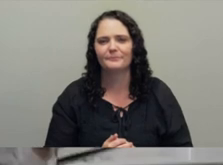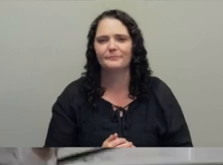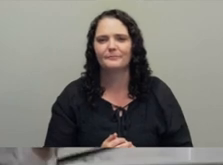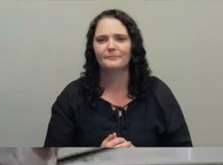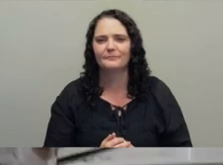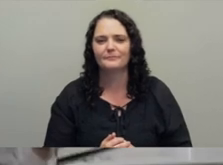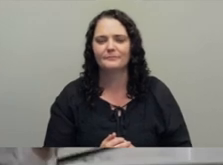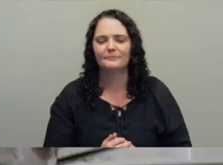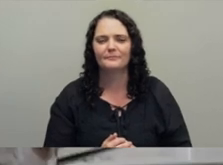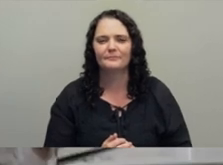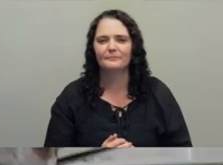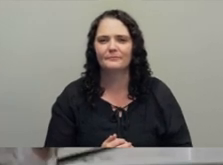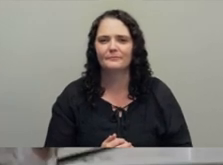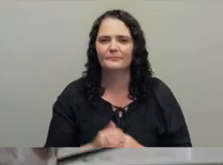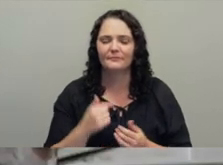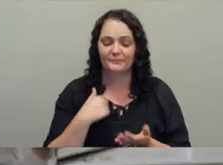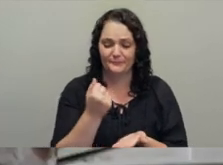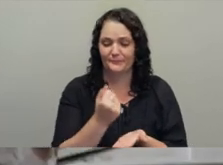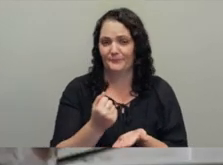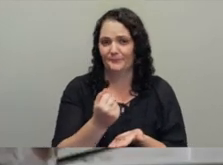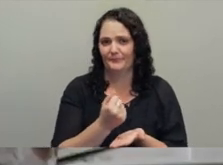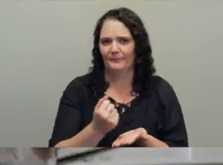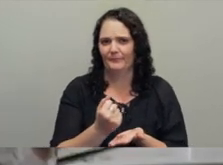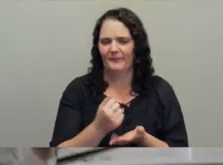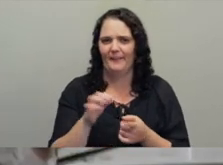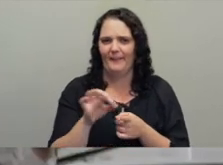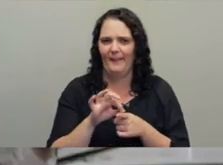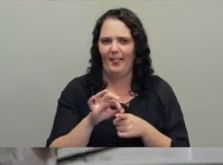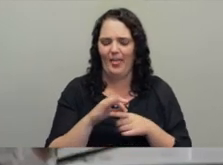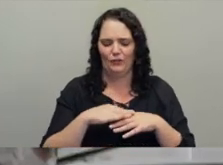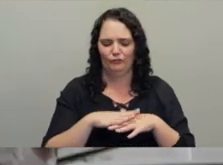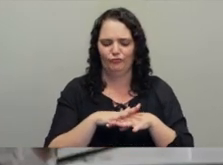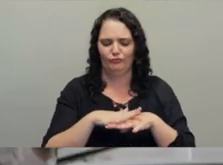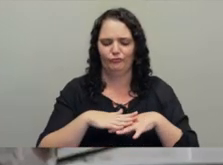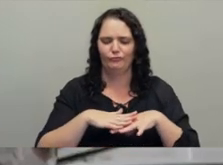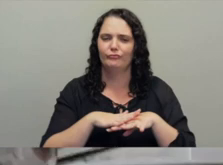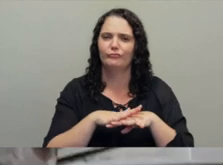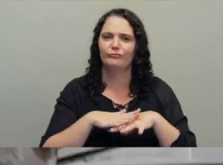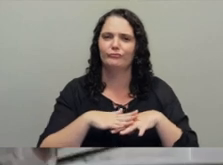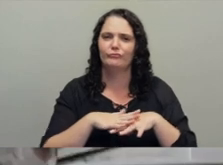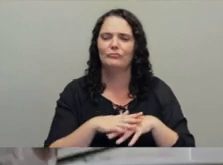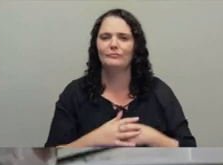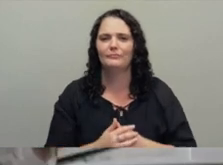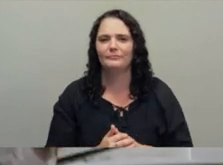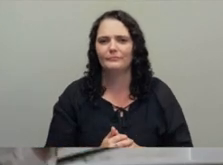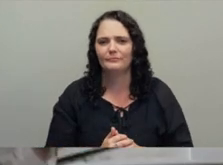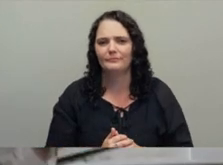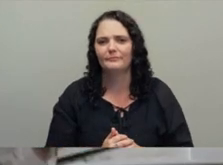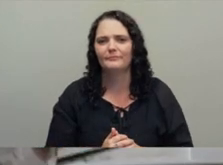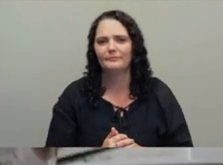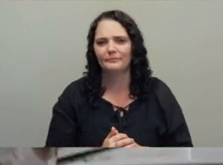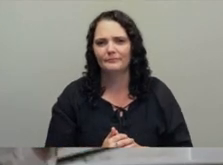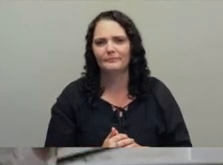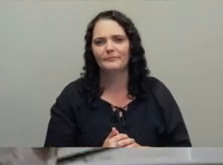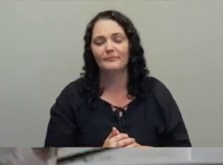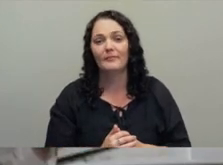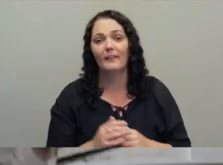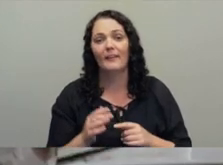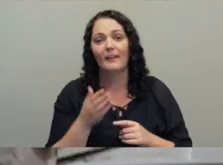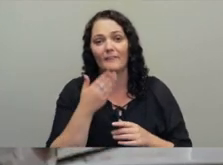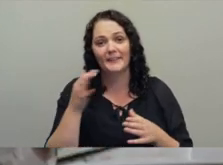I've got a little stick here, and I'm just going to push them down and in. There we go. So I've got my tea now